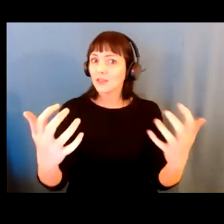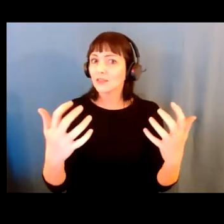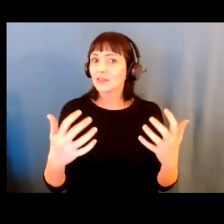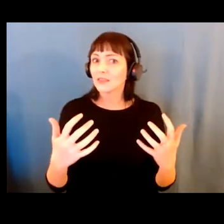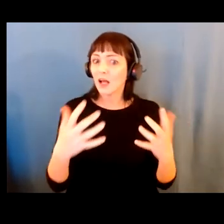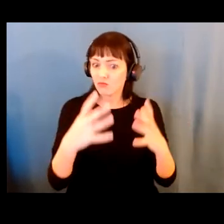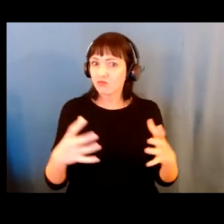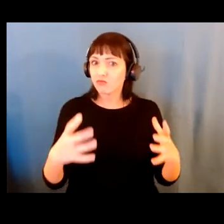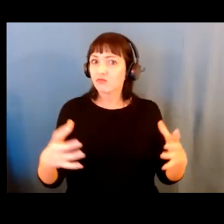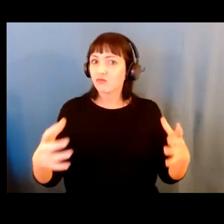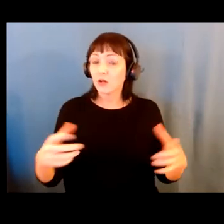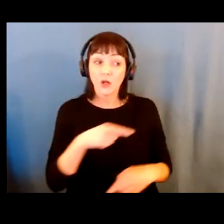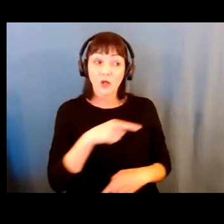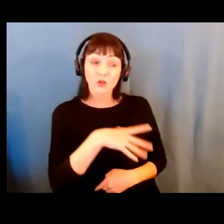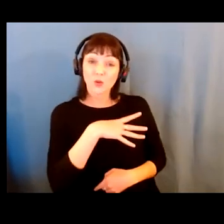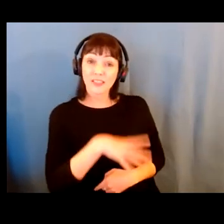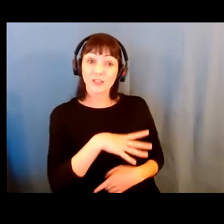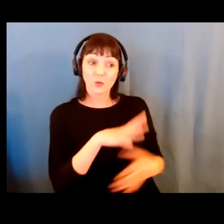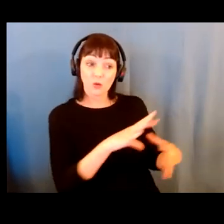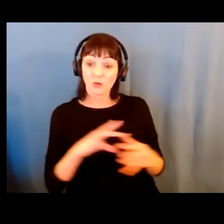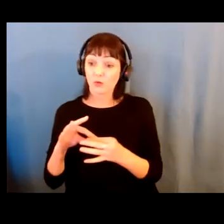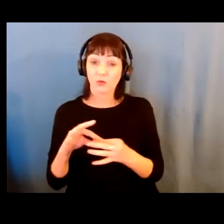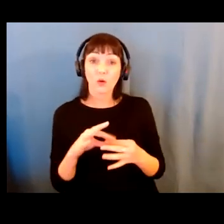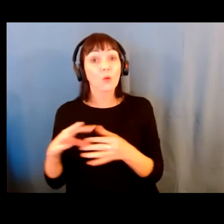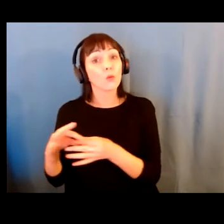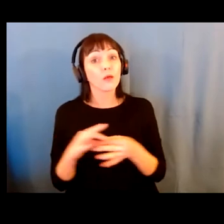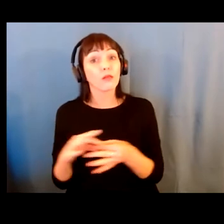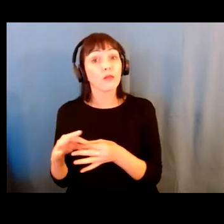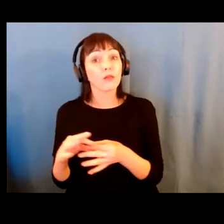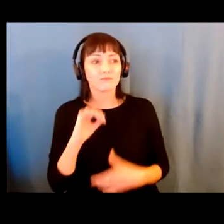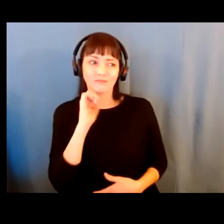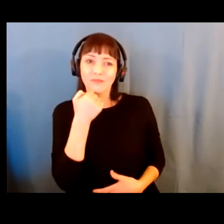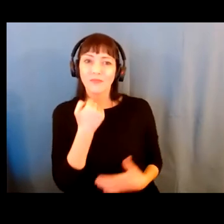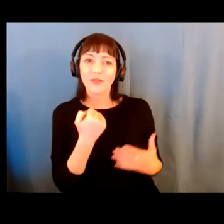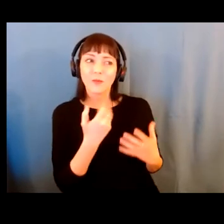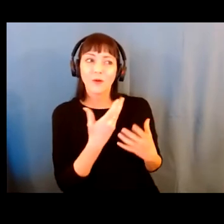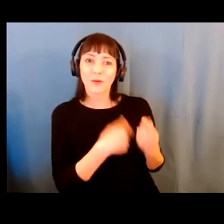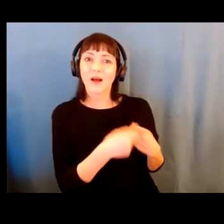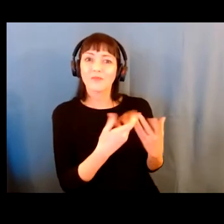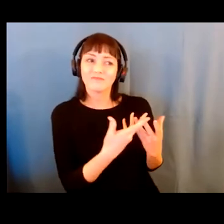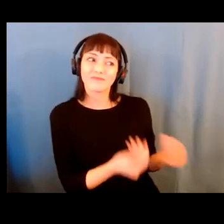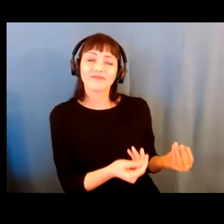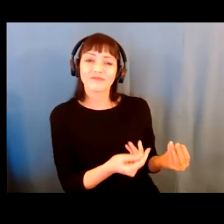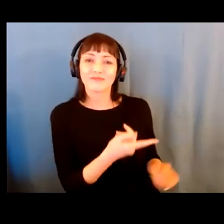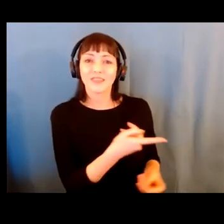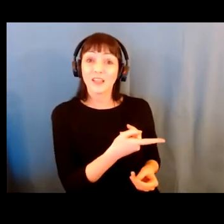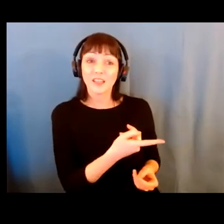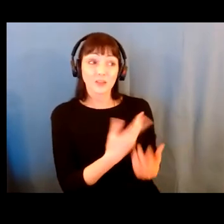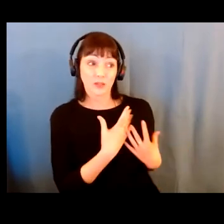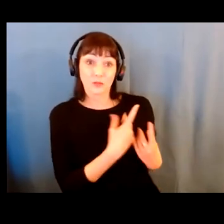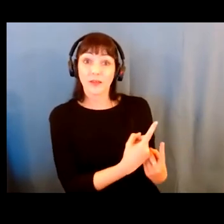you know, co-create with the lived experience of those outside, they're going to become obsolete, basically. So it's in their